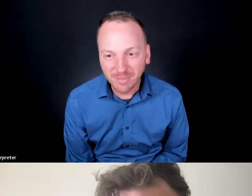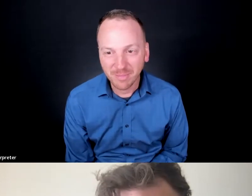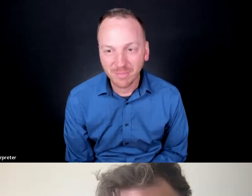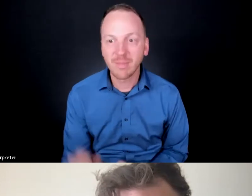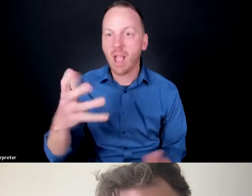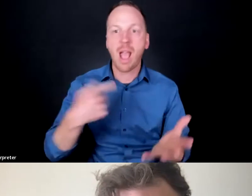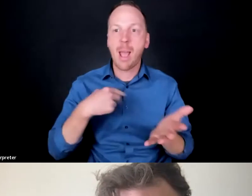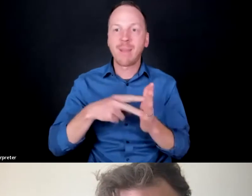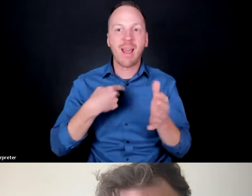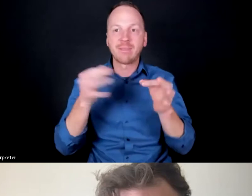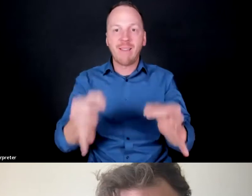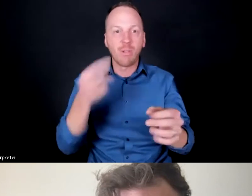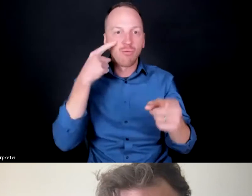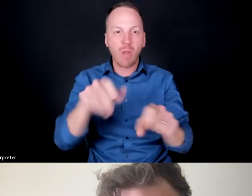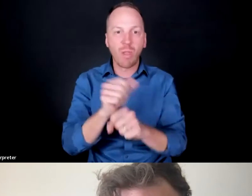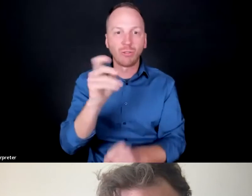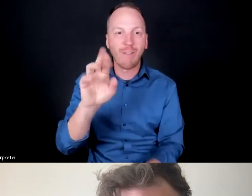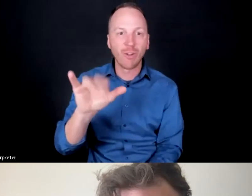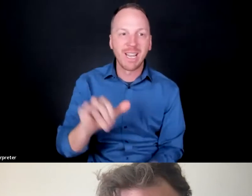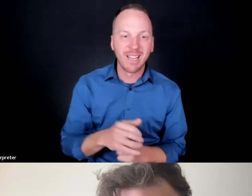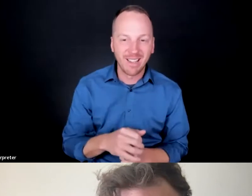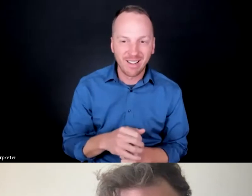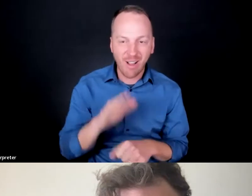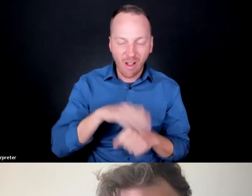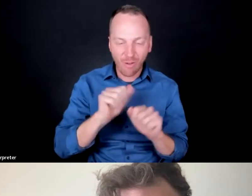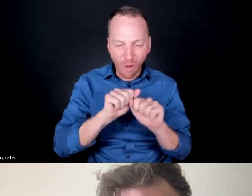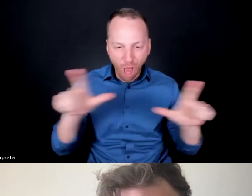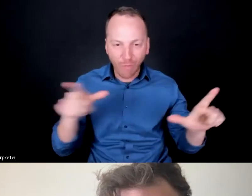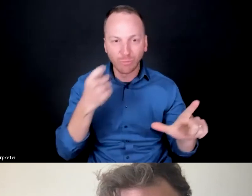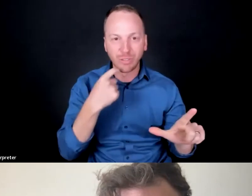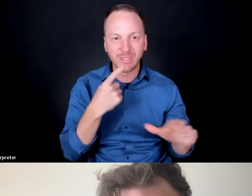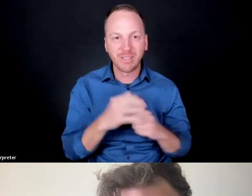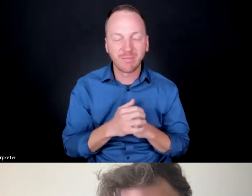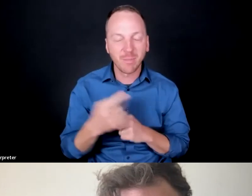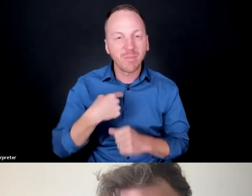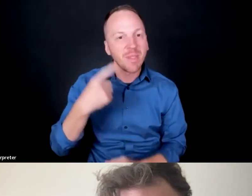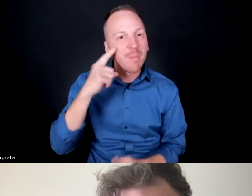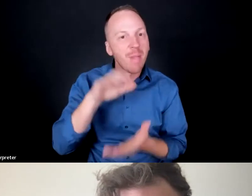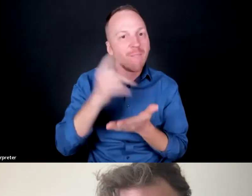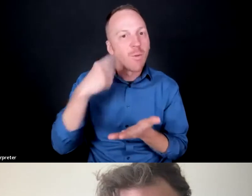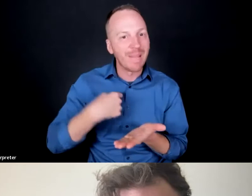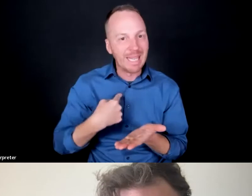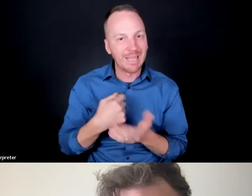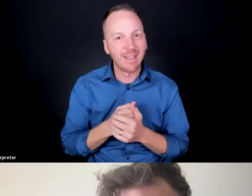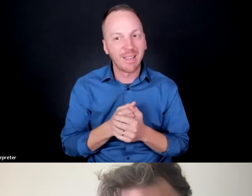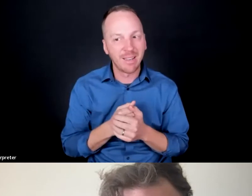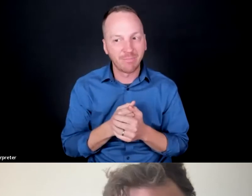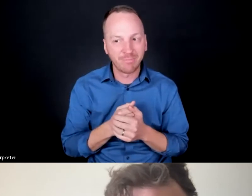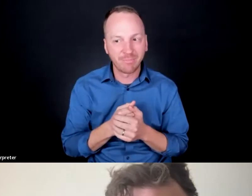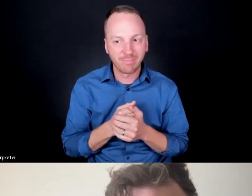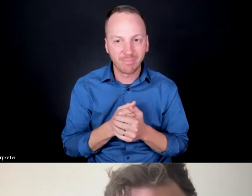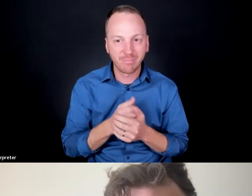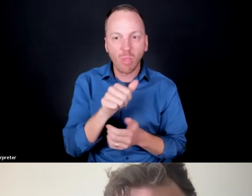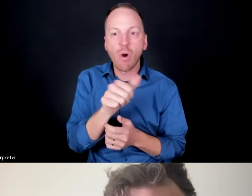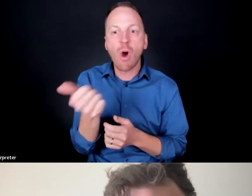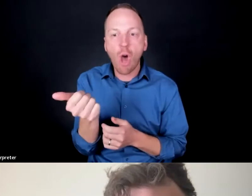Yeah, I definitely agree with Jeffrey on all of that. I think for me, the